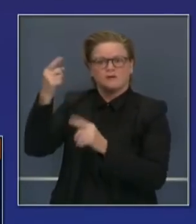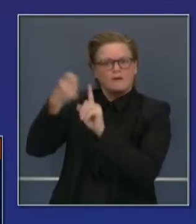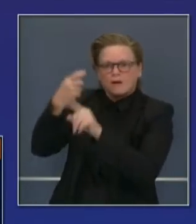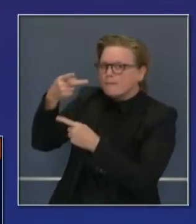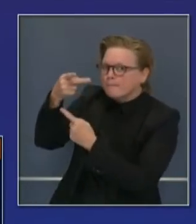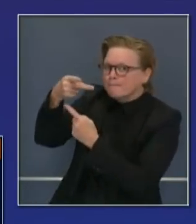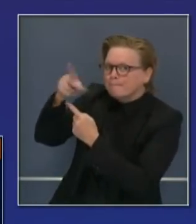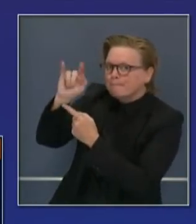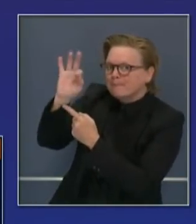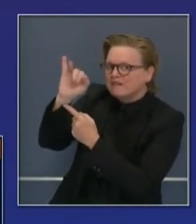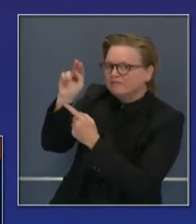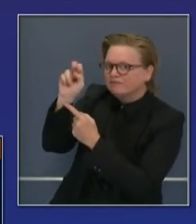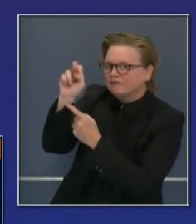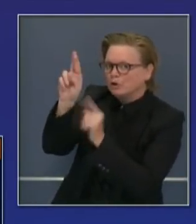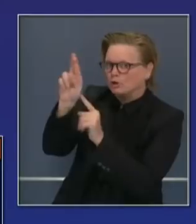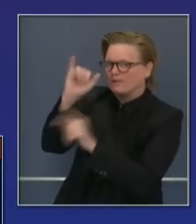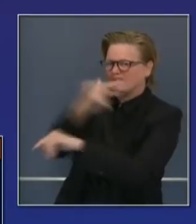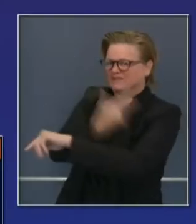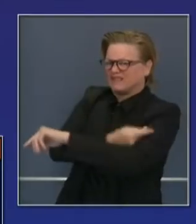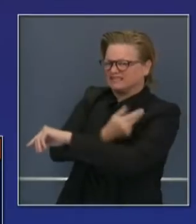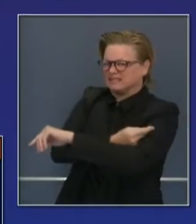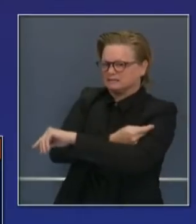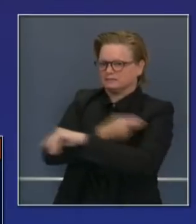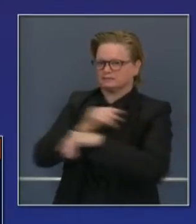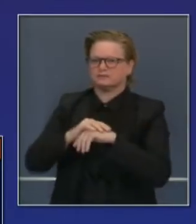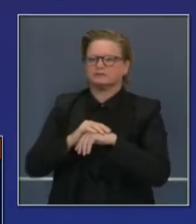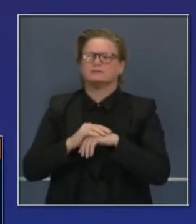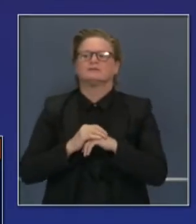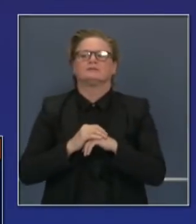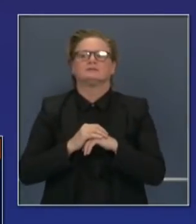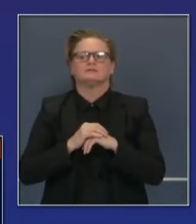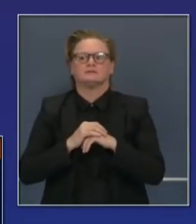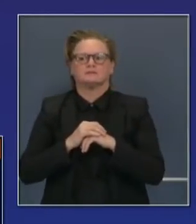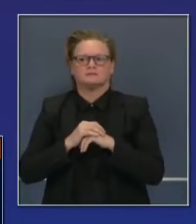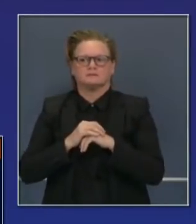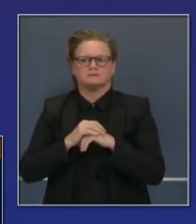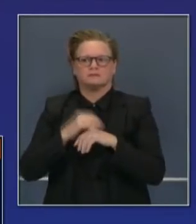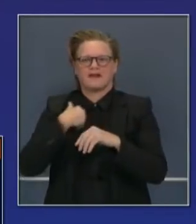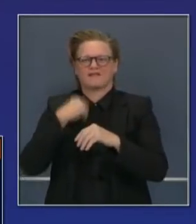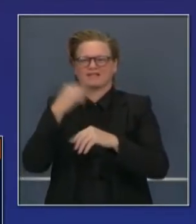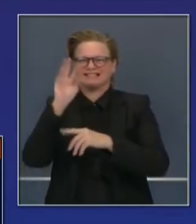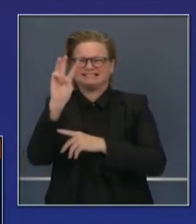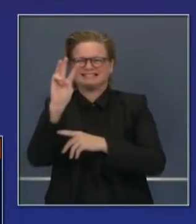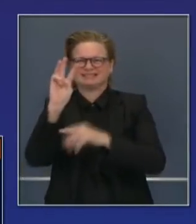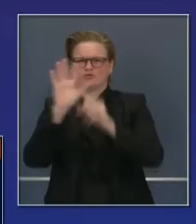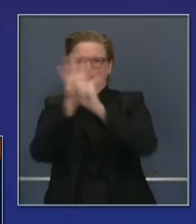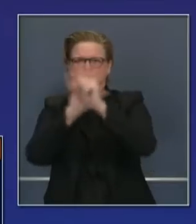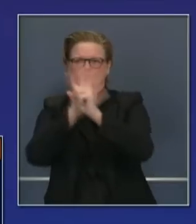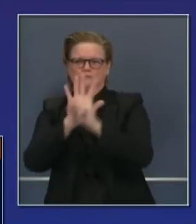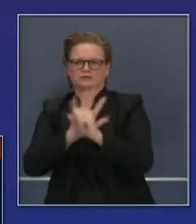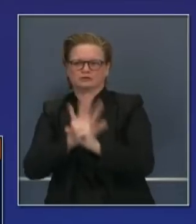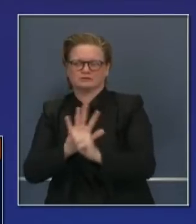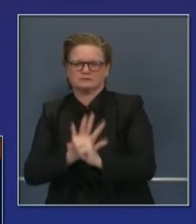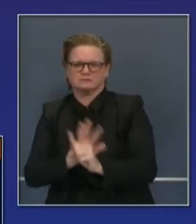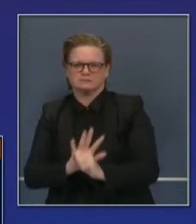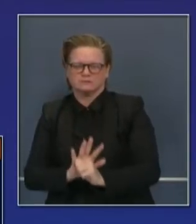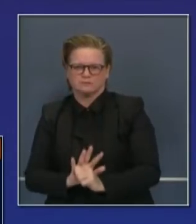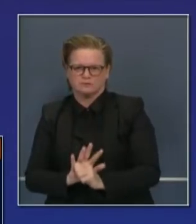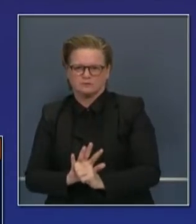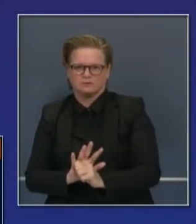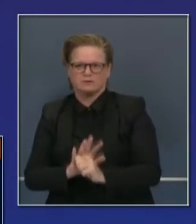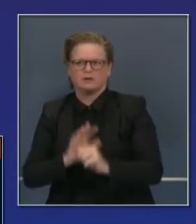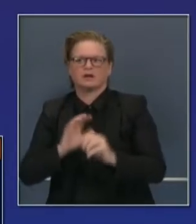tiers in 6 regions in the state. I'll get to the regions in a moment. Tier 1, you'll see the list here: acute